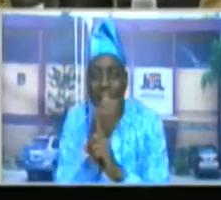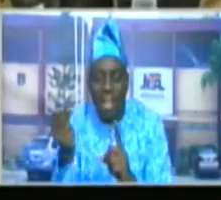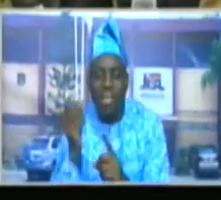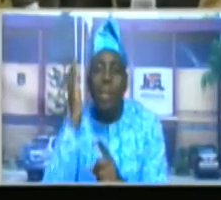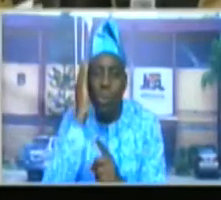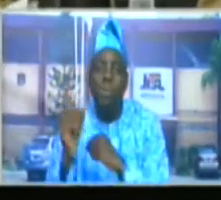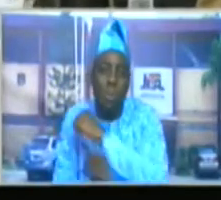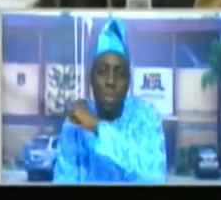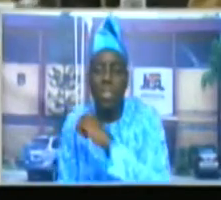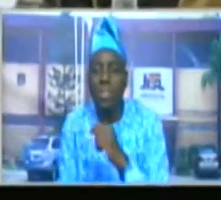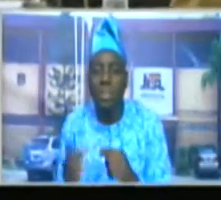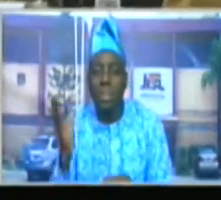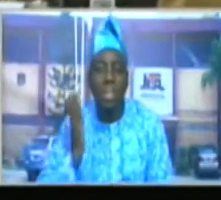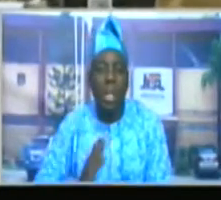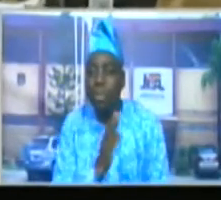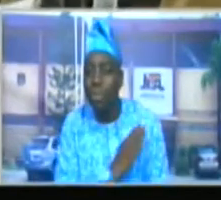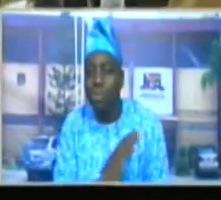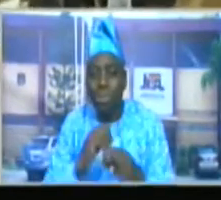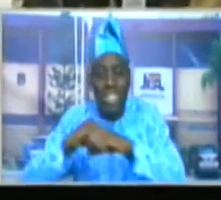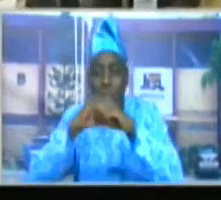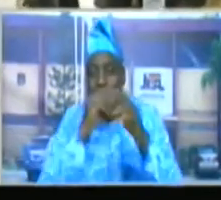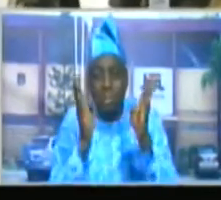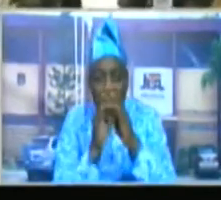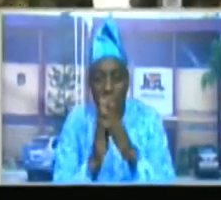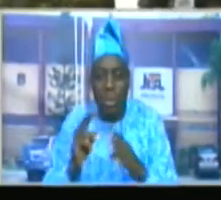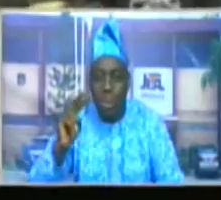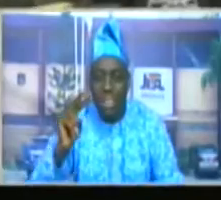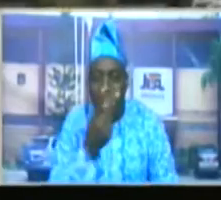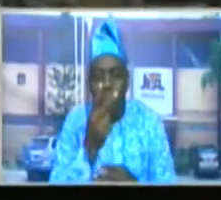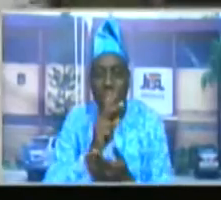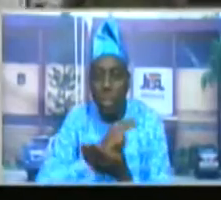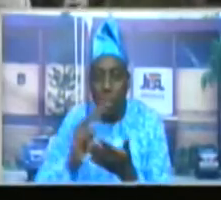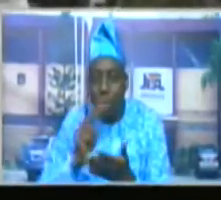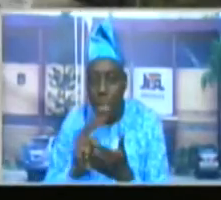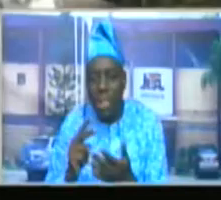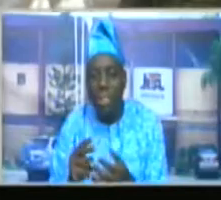National Security Council meeting was the second in 2 weeks and fourth in the year